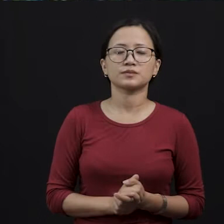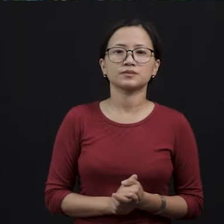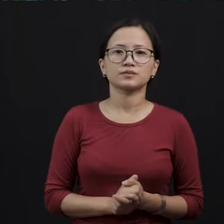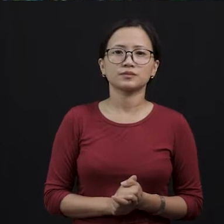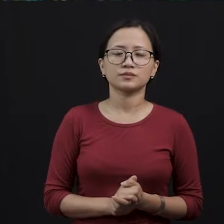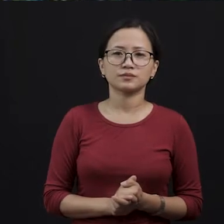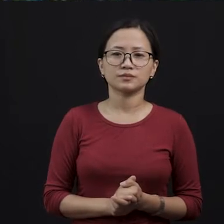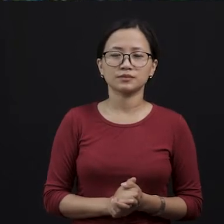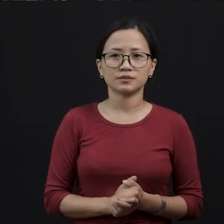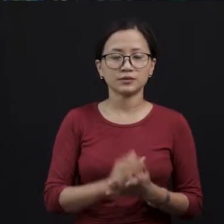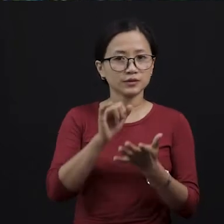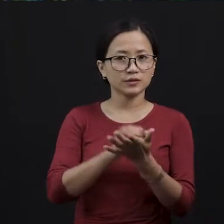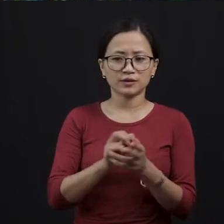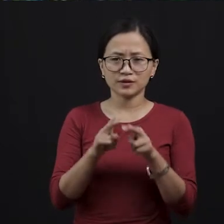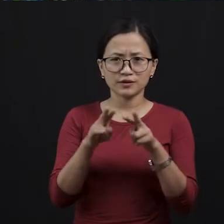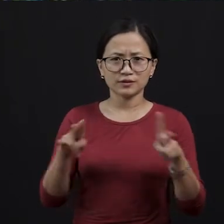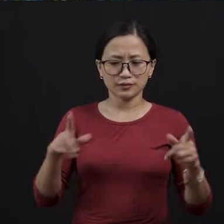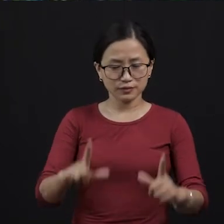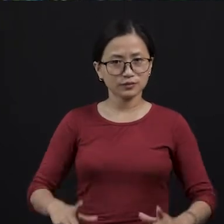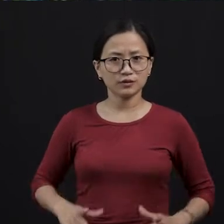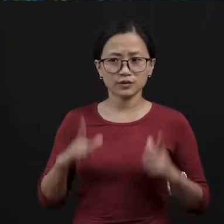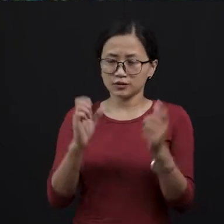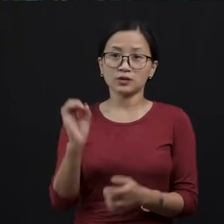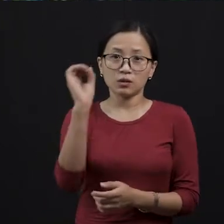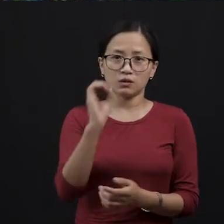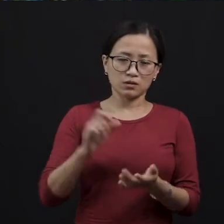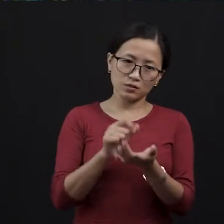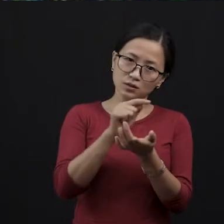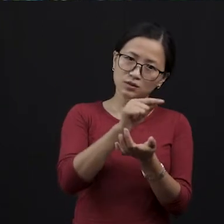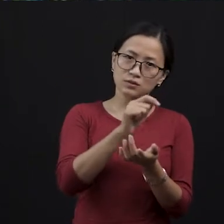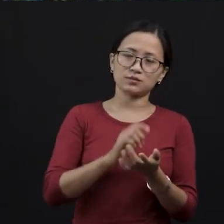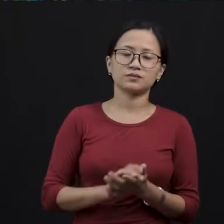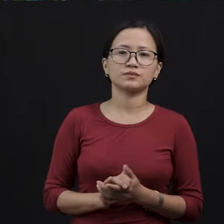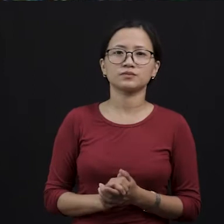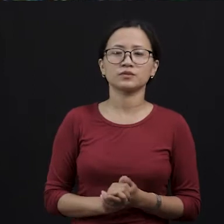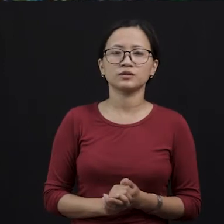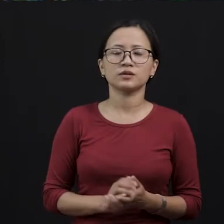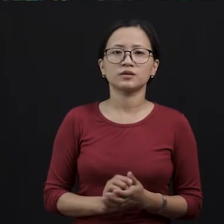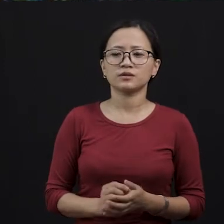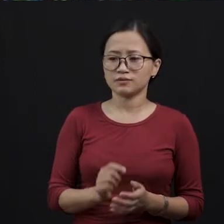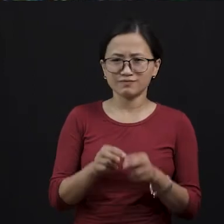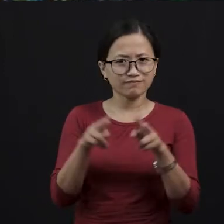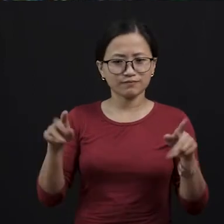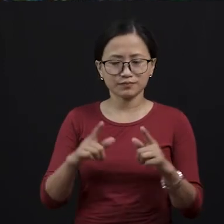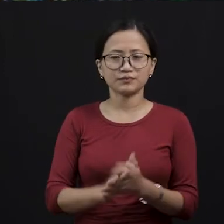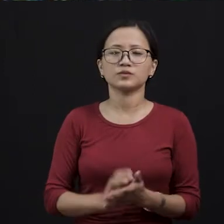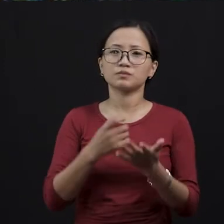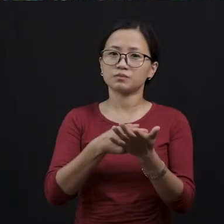pictures, we find that different living organisms, okay, lives in different